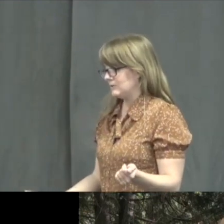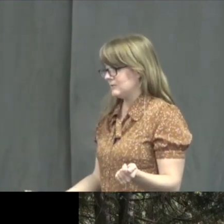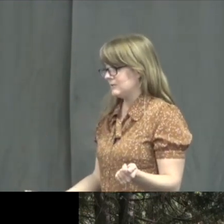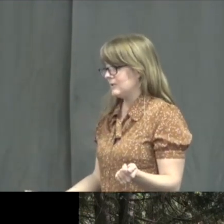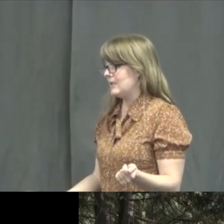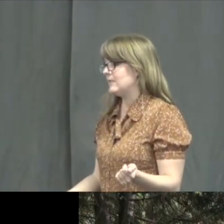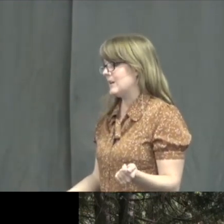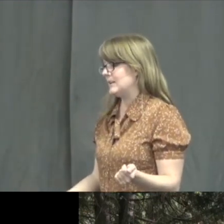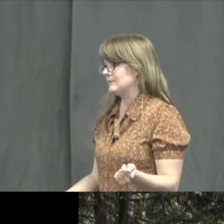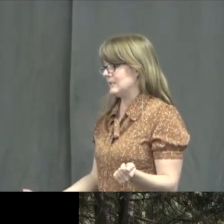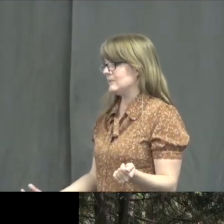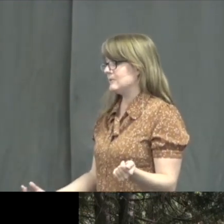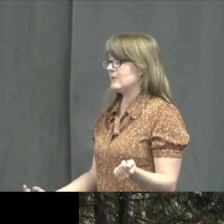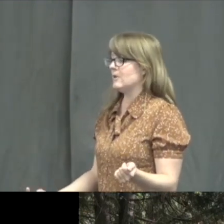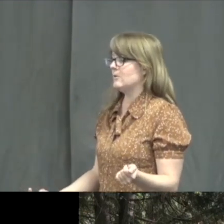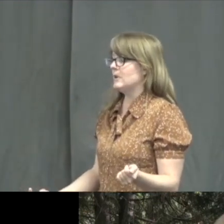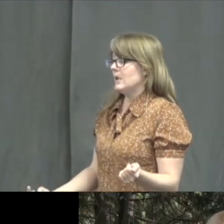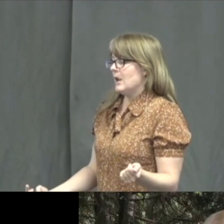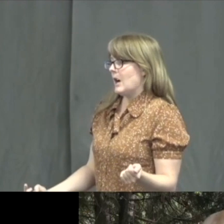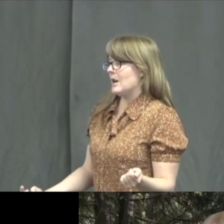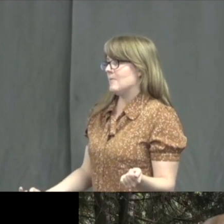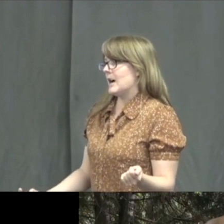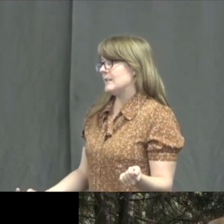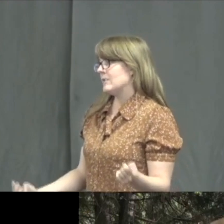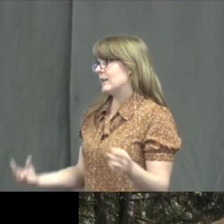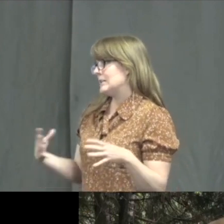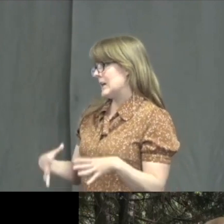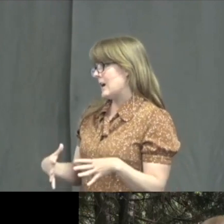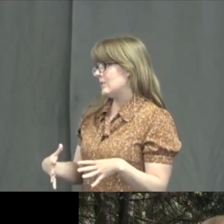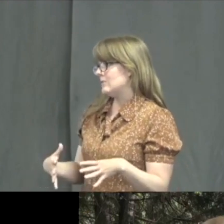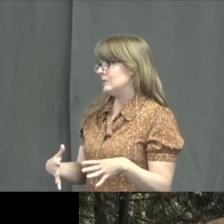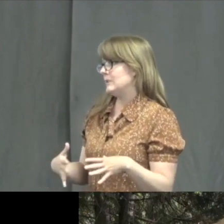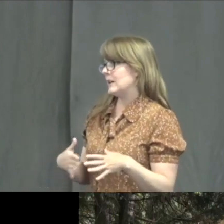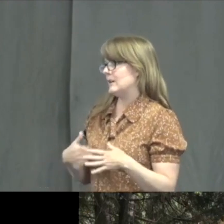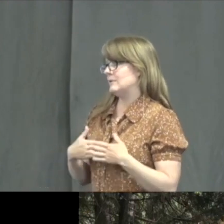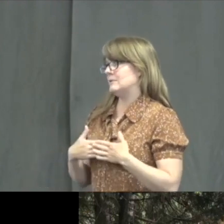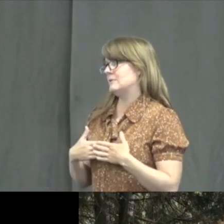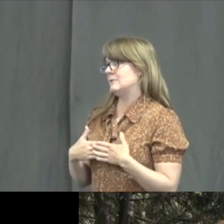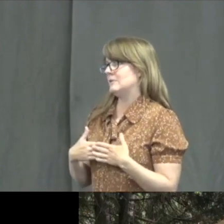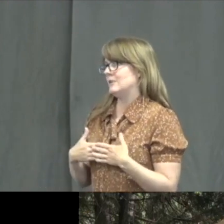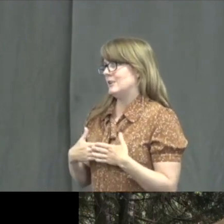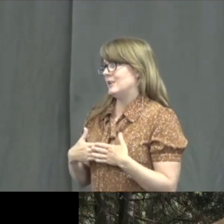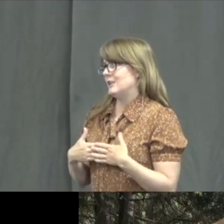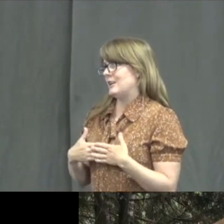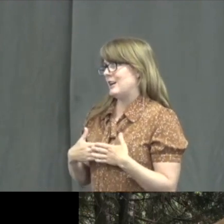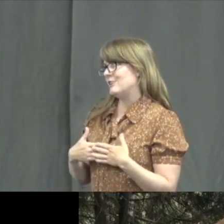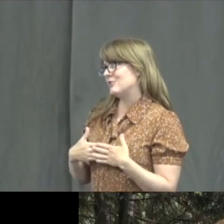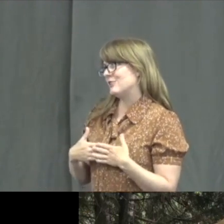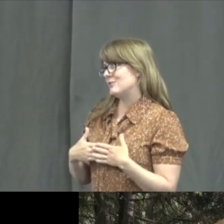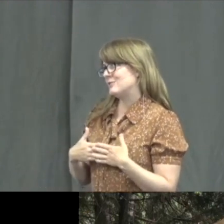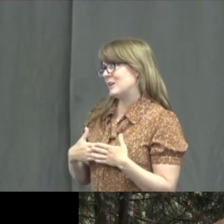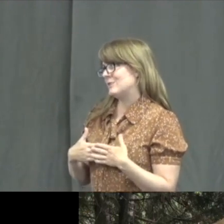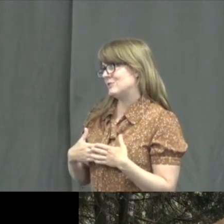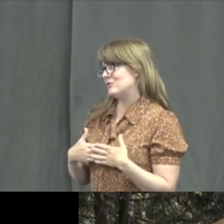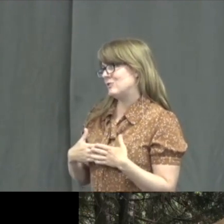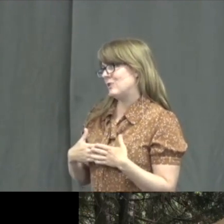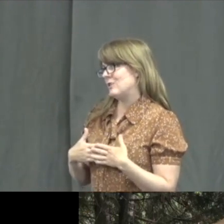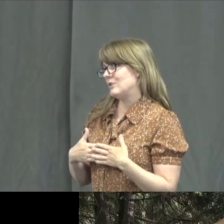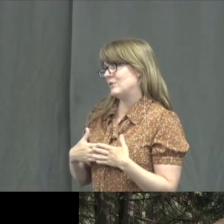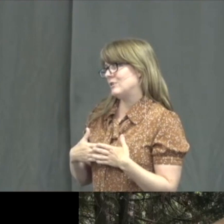forest, if that makes sense. So I think right now, because as a conservation